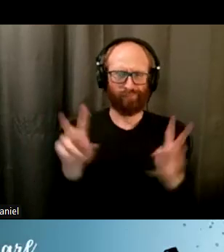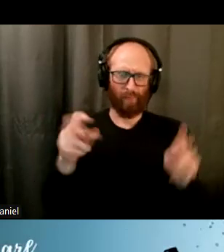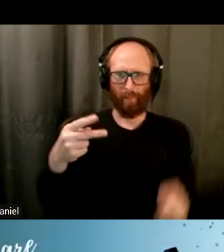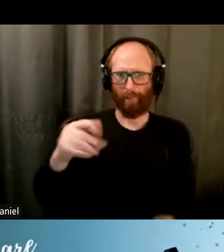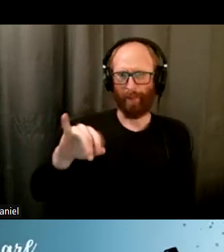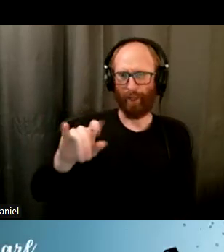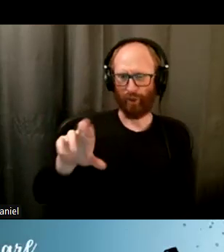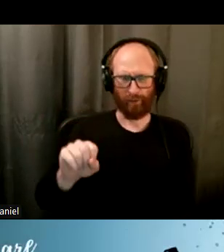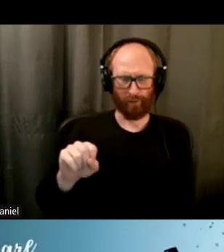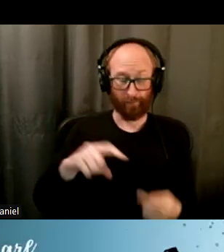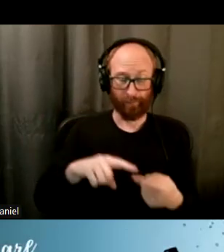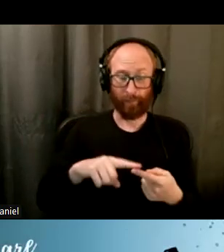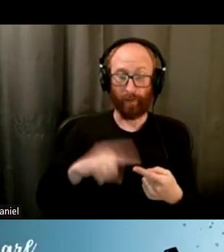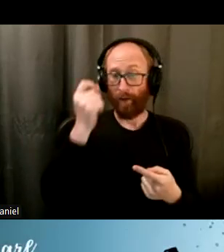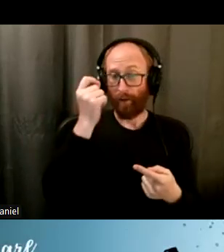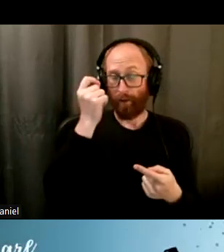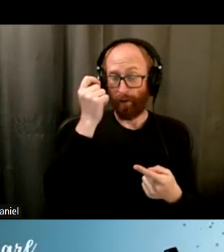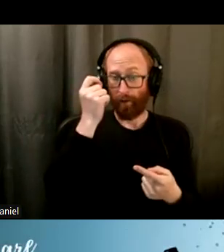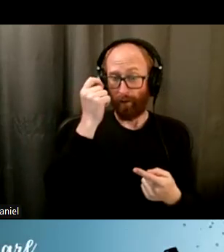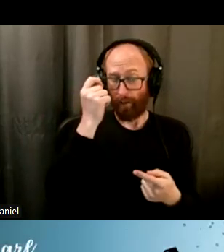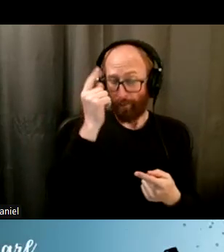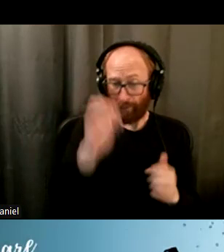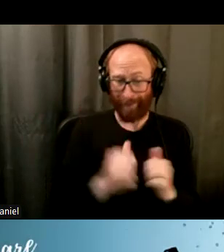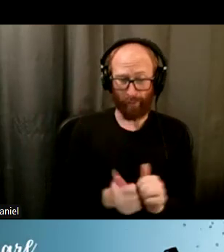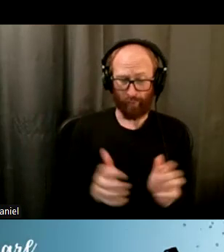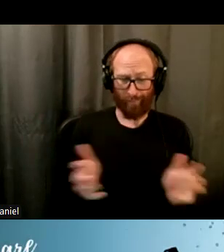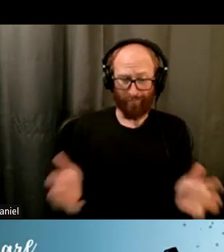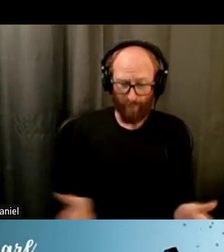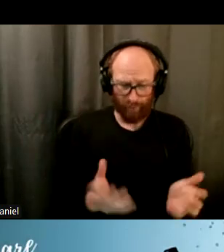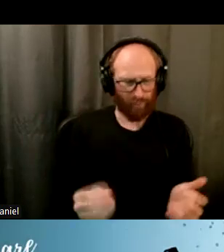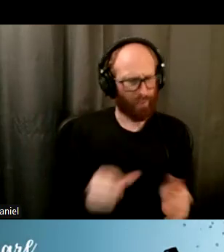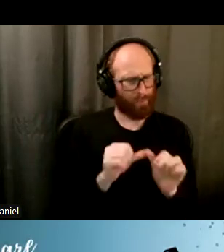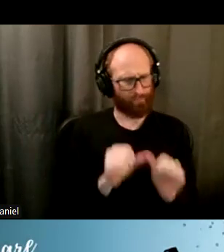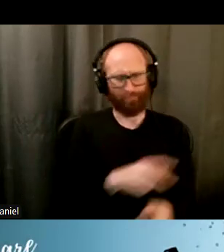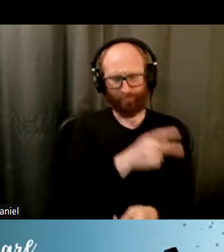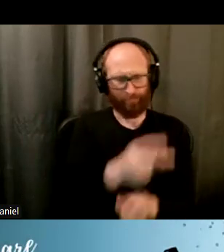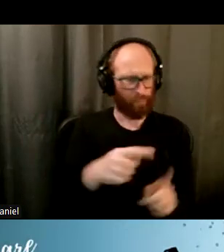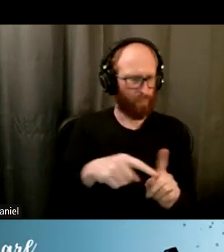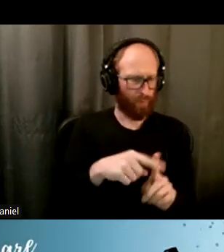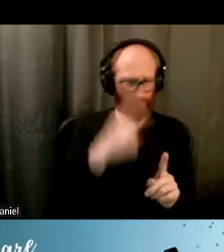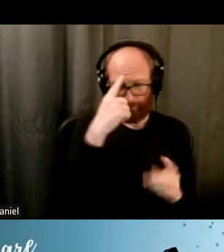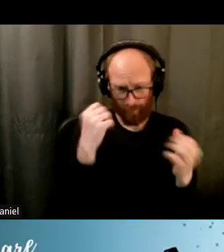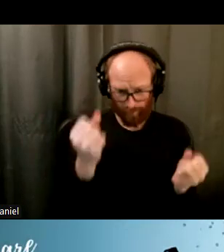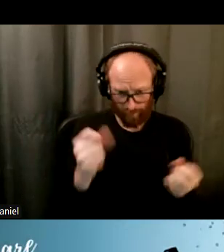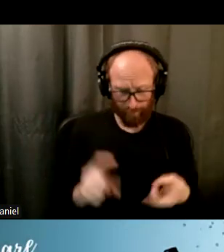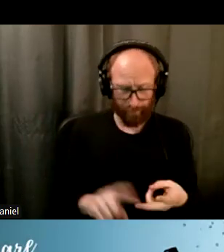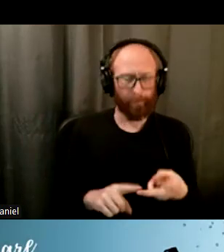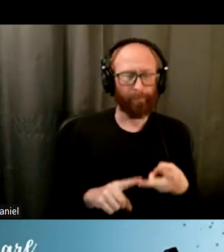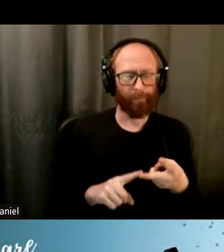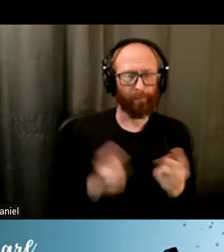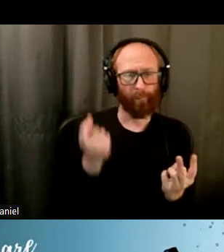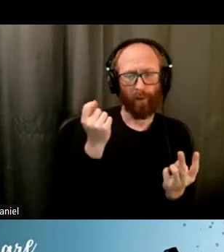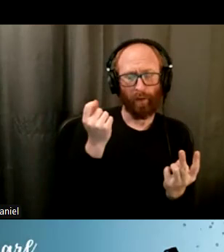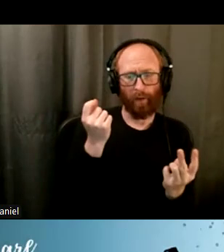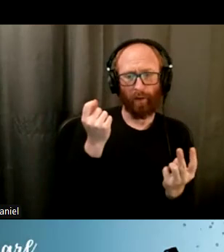are understanding how to foster and maintain positive mental health, understanding common